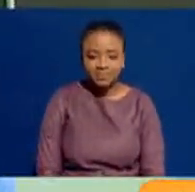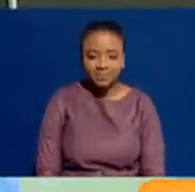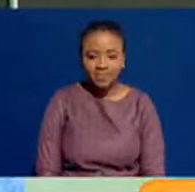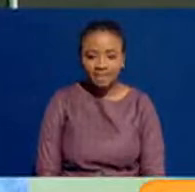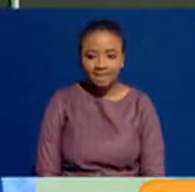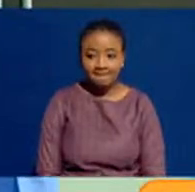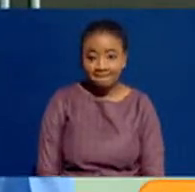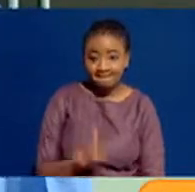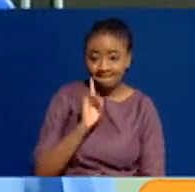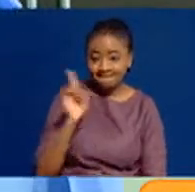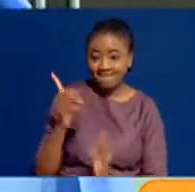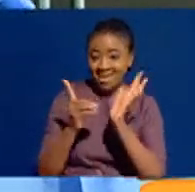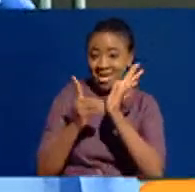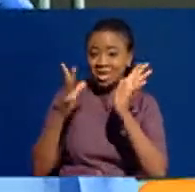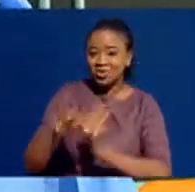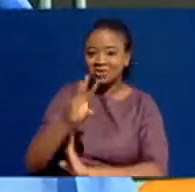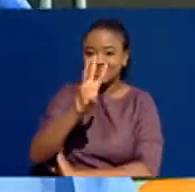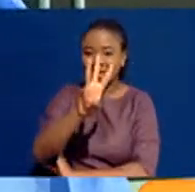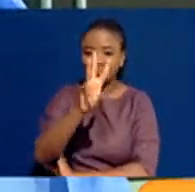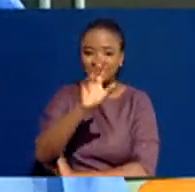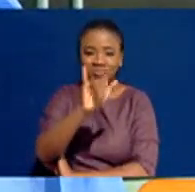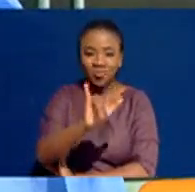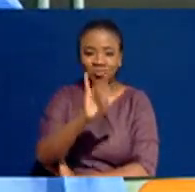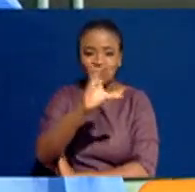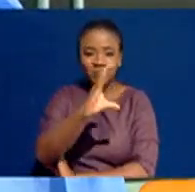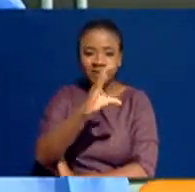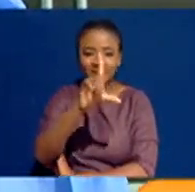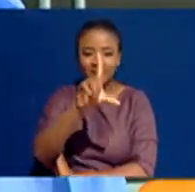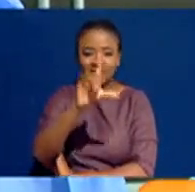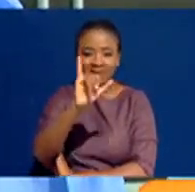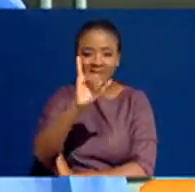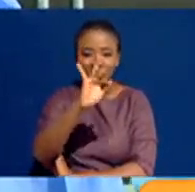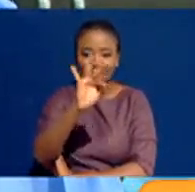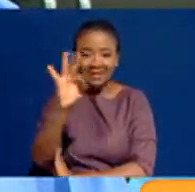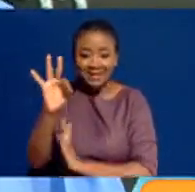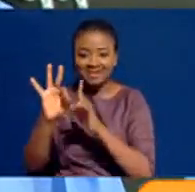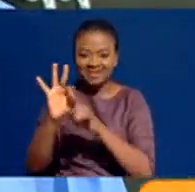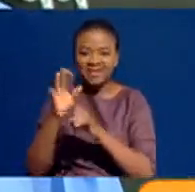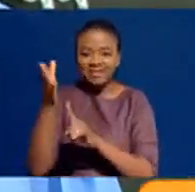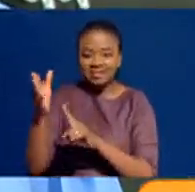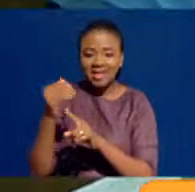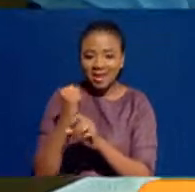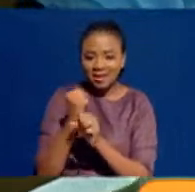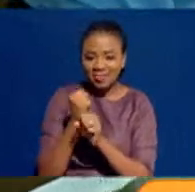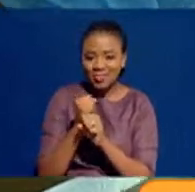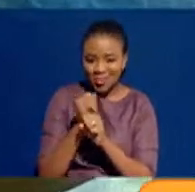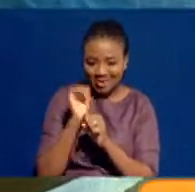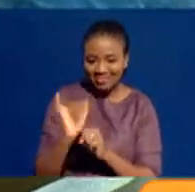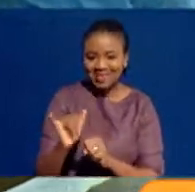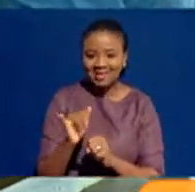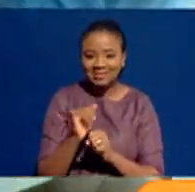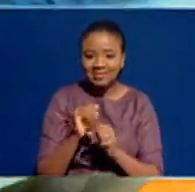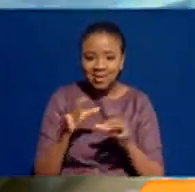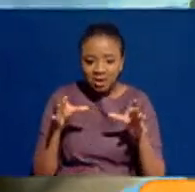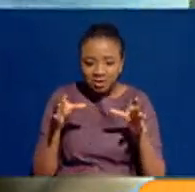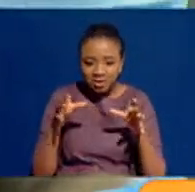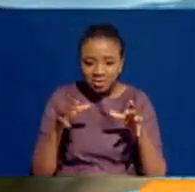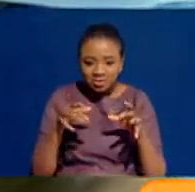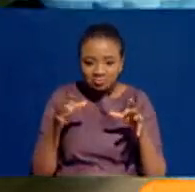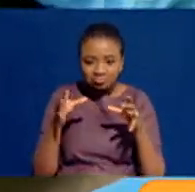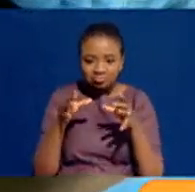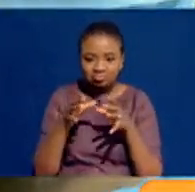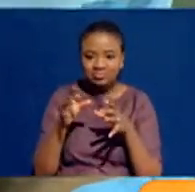Dr. Wycliffe Kaisha, a surgeon, is in theater. He is doing a gastric sleeve surgery, which is done as